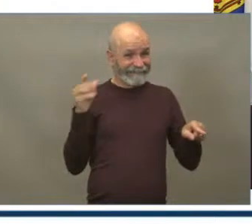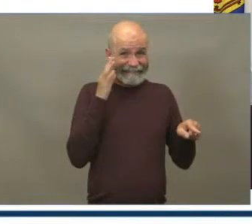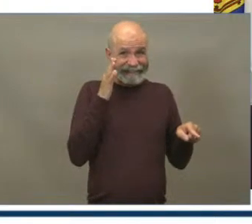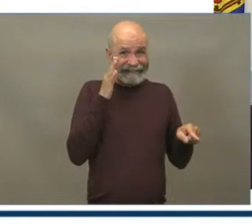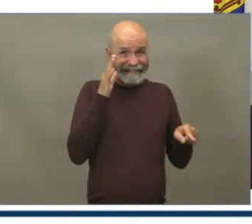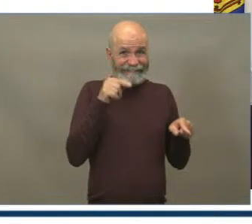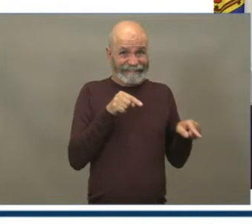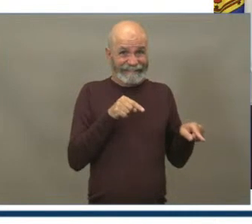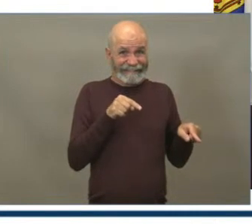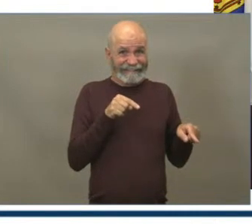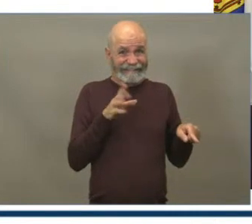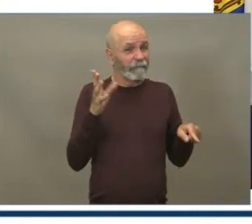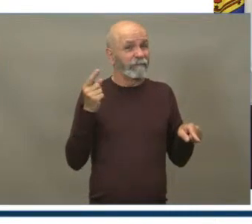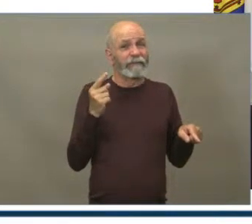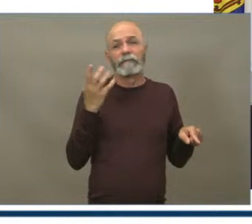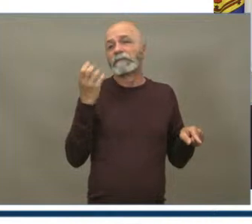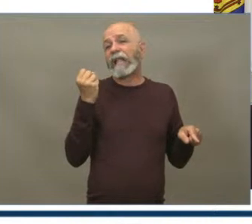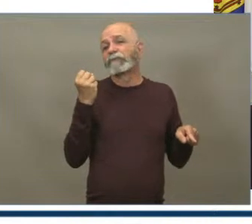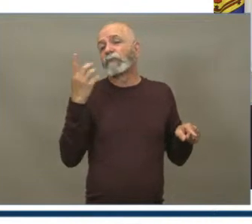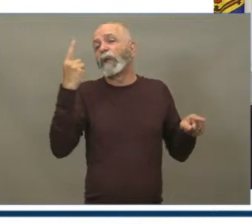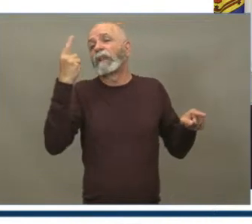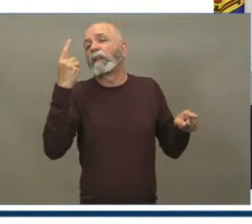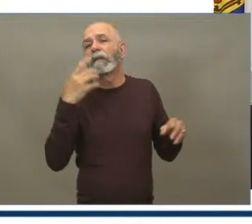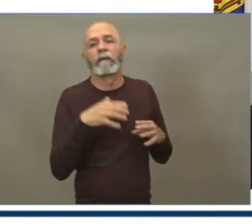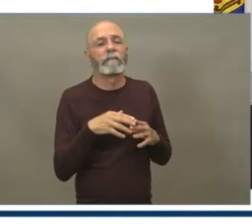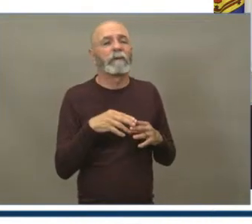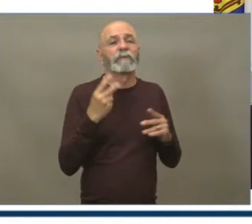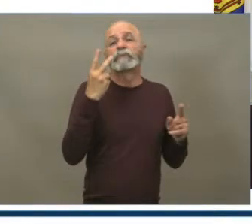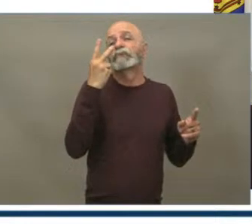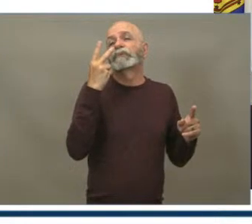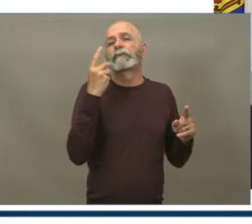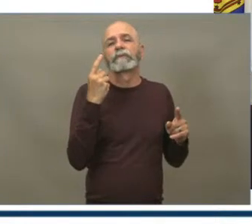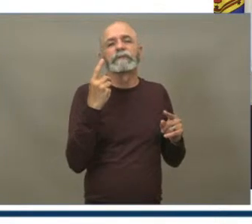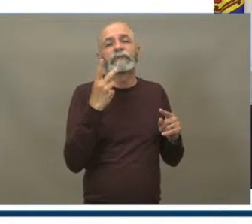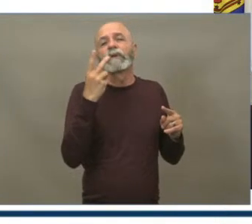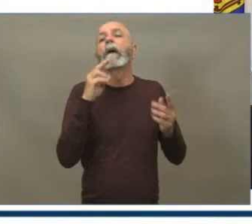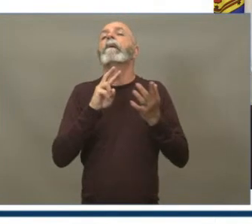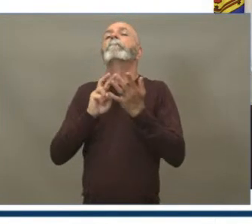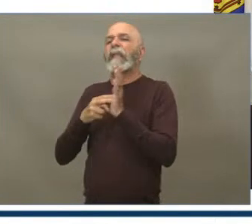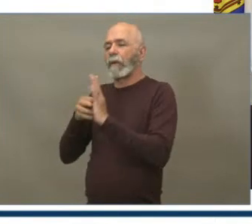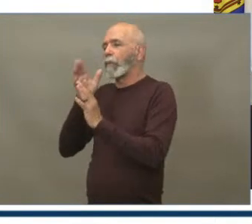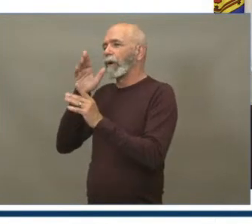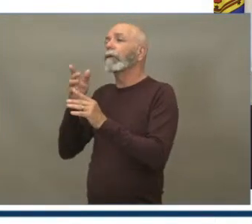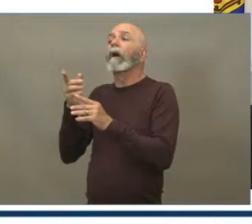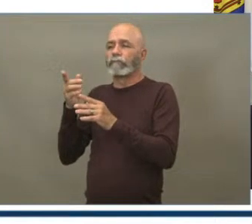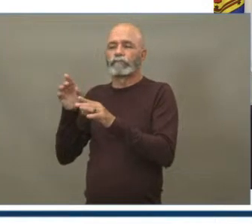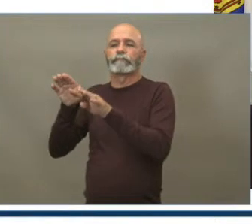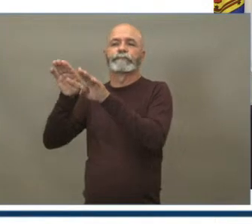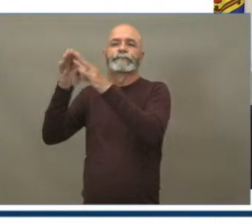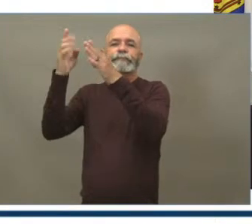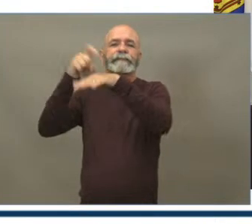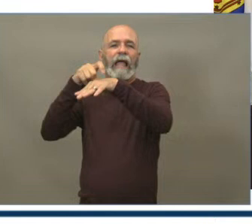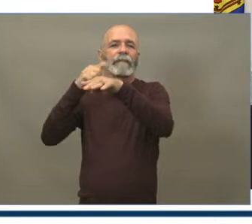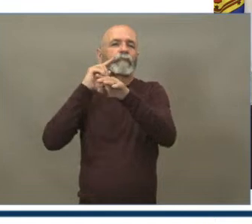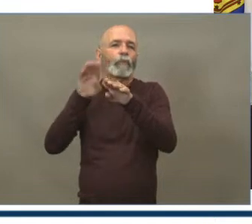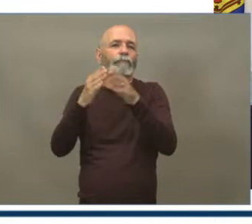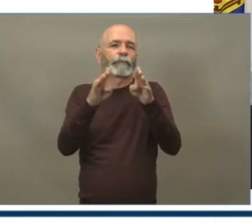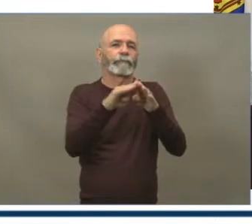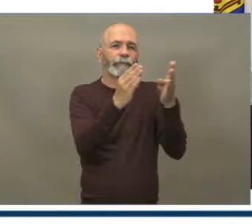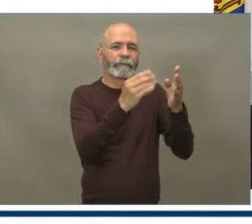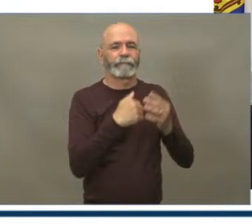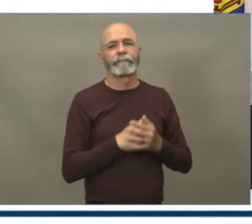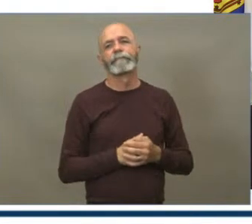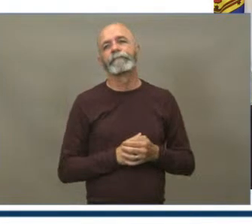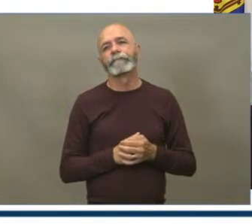go to Radio Canada's Adrienne Blanc. Go ahead, Adrienne. Good afternoon. Could you clarify what happens for